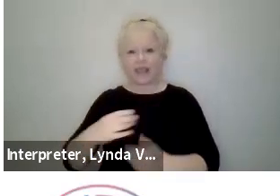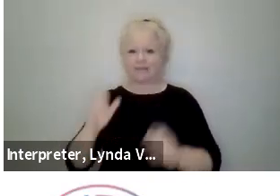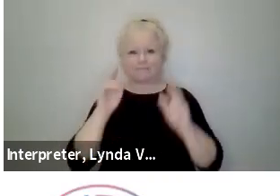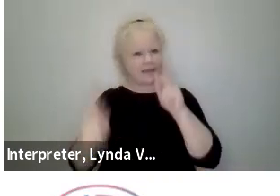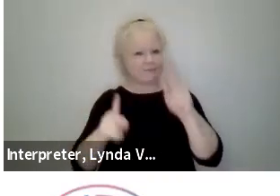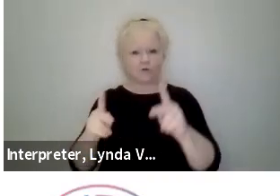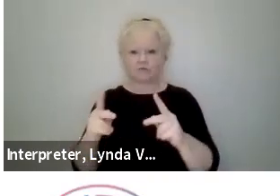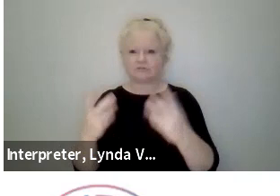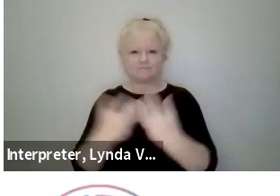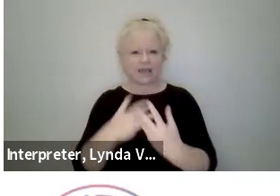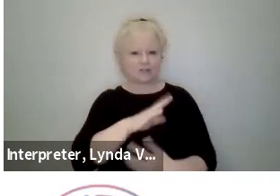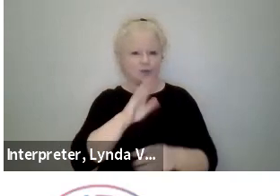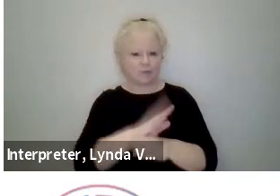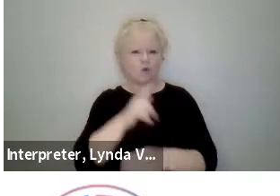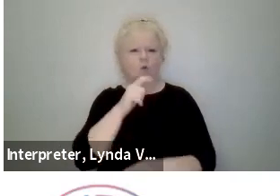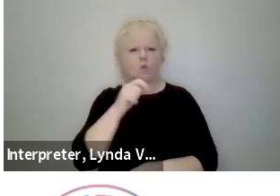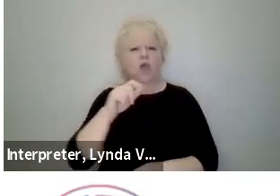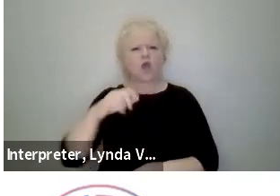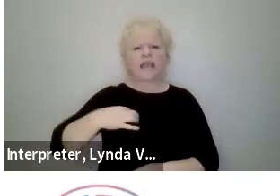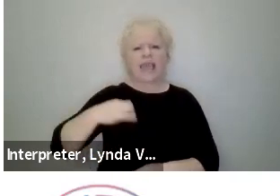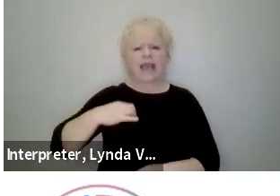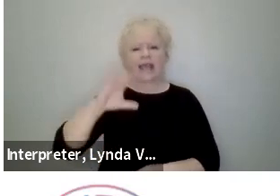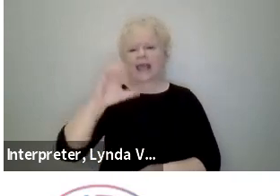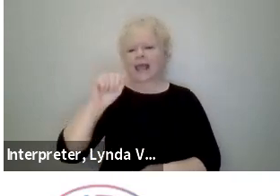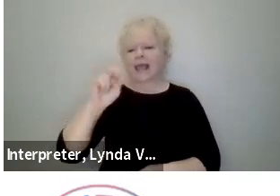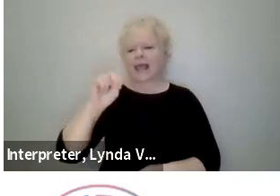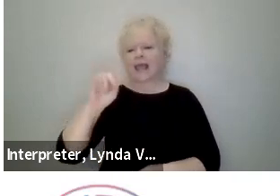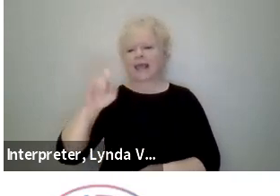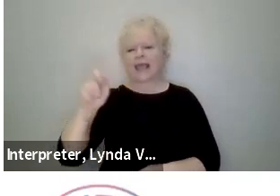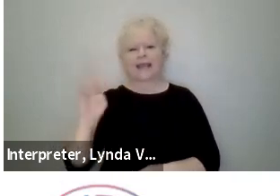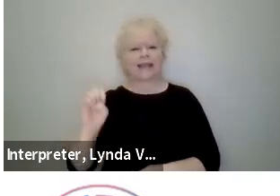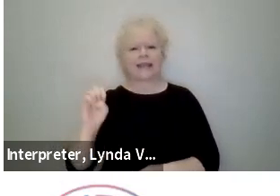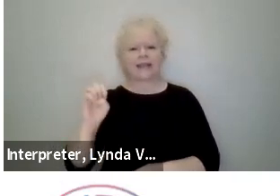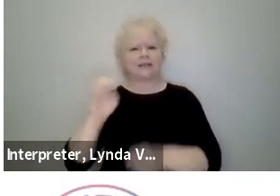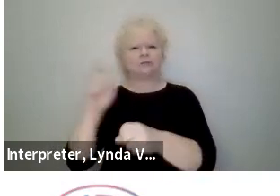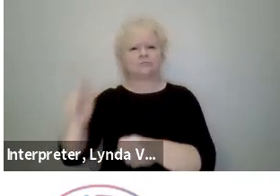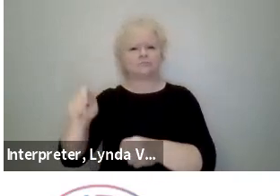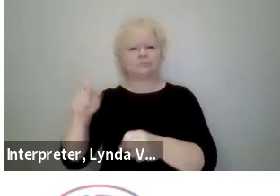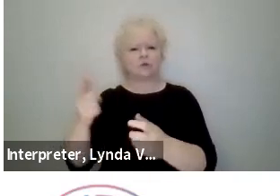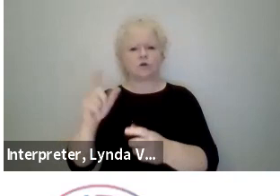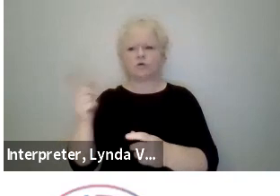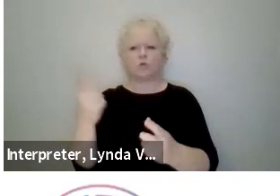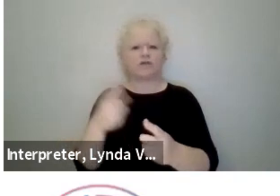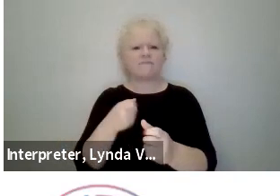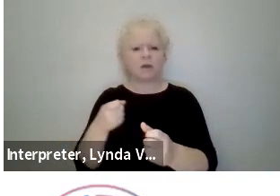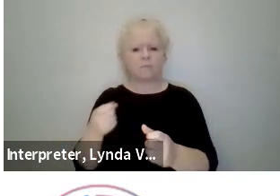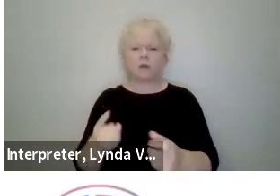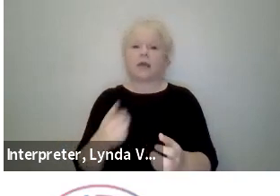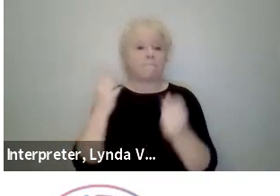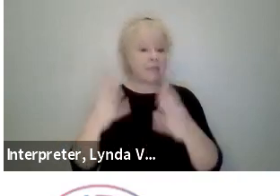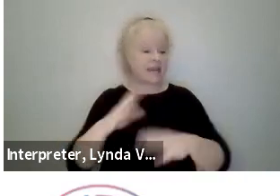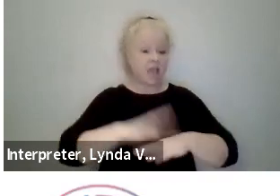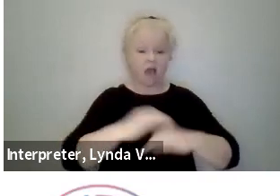So where are these candidates coming from? You know, we have many candidates coming to us through our doors, online from